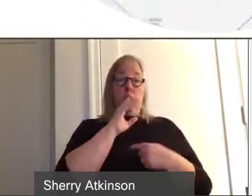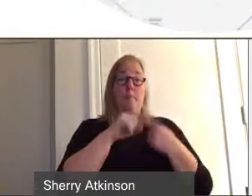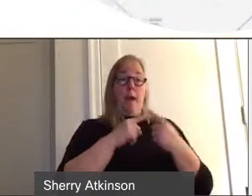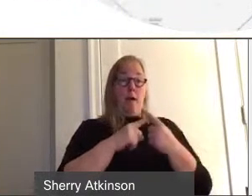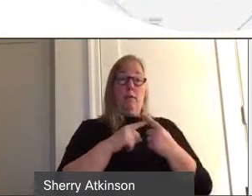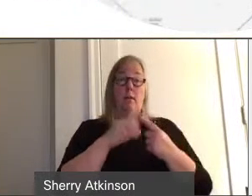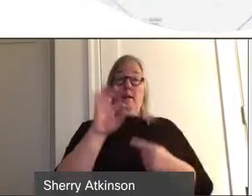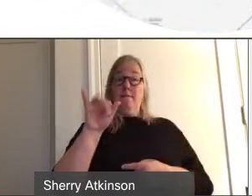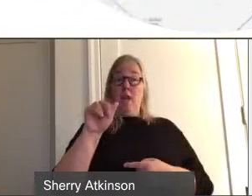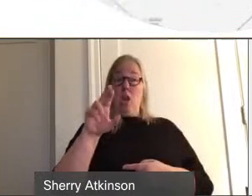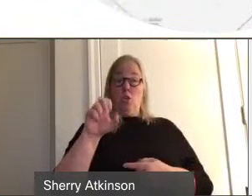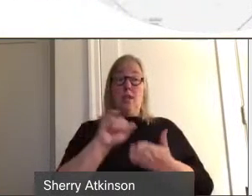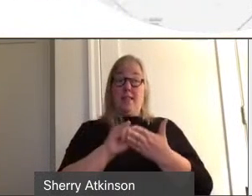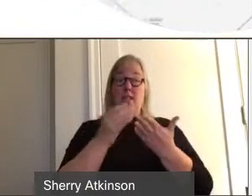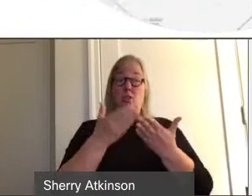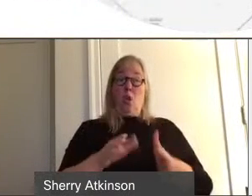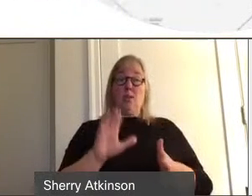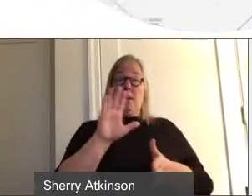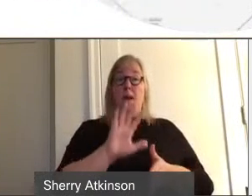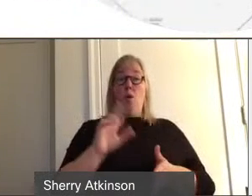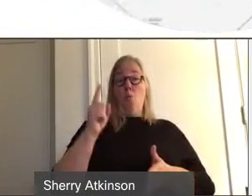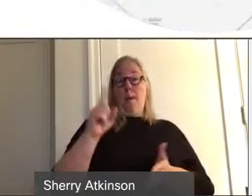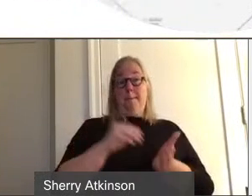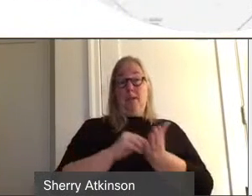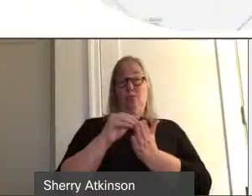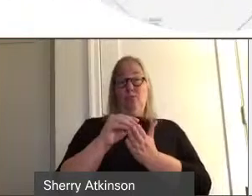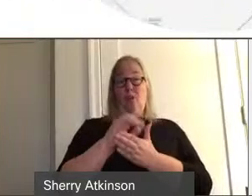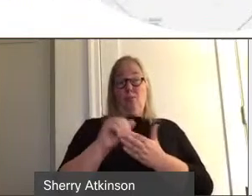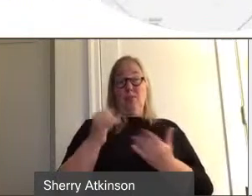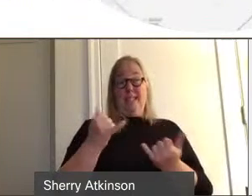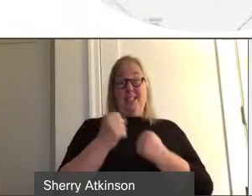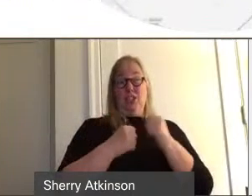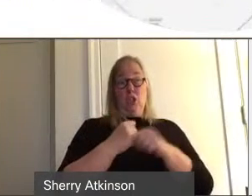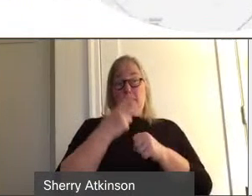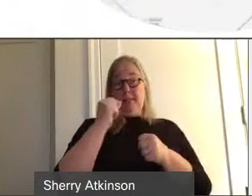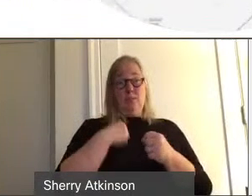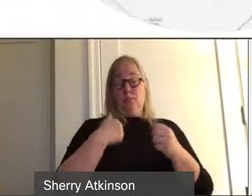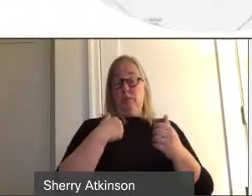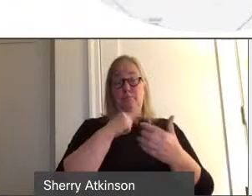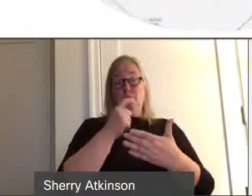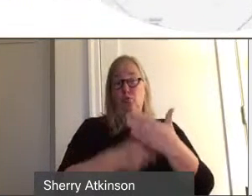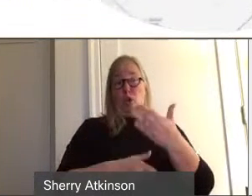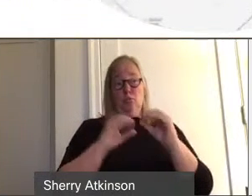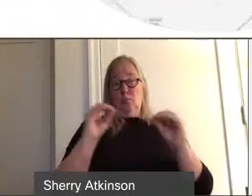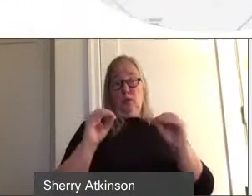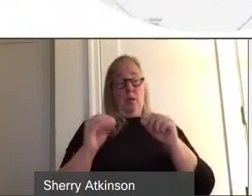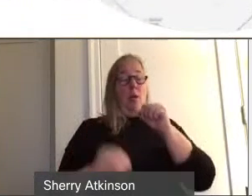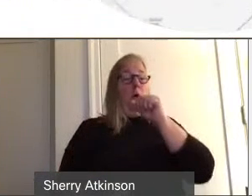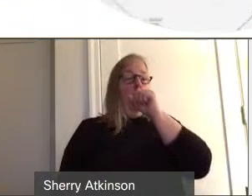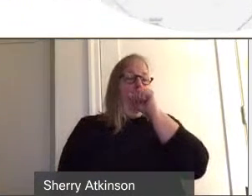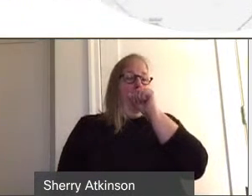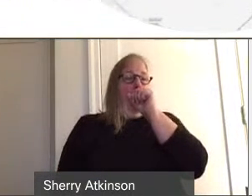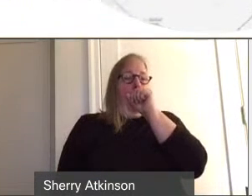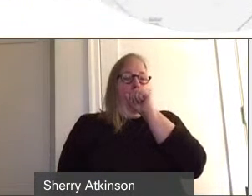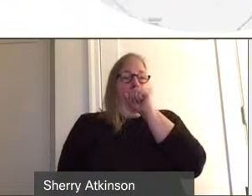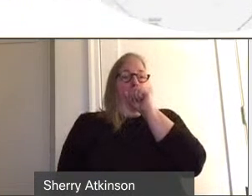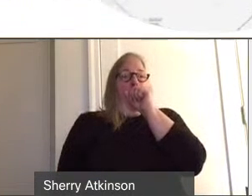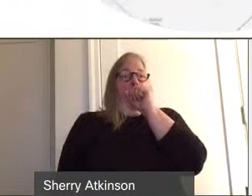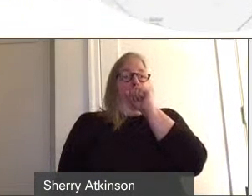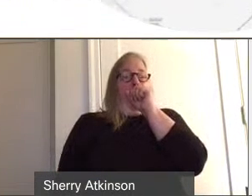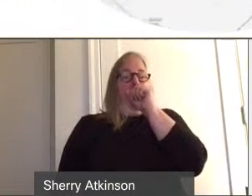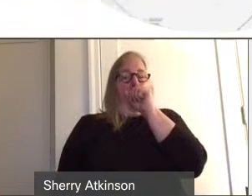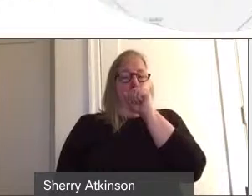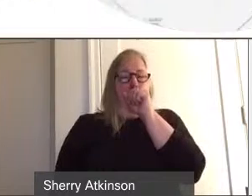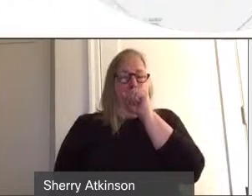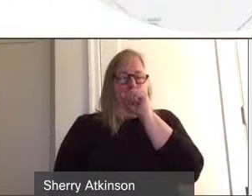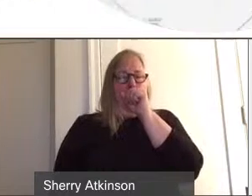a loss of about $1 million this year when we haven't been charging for fares. And in this year, as I referenced before